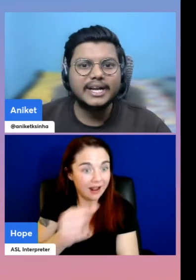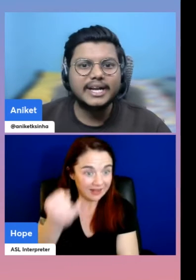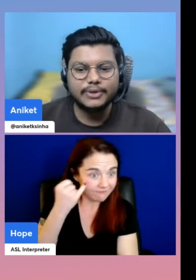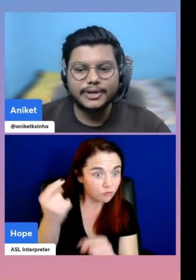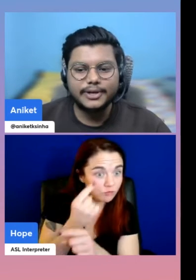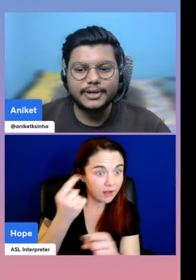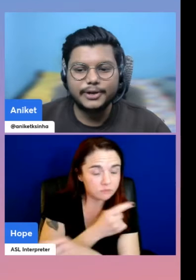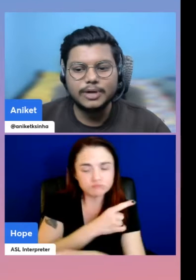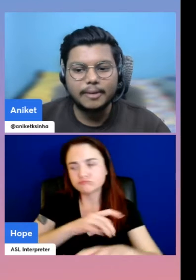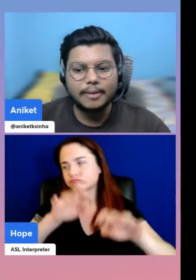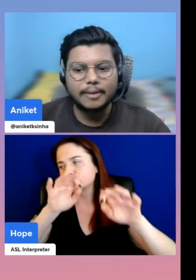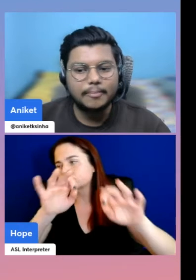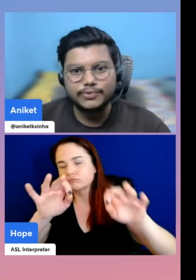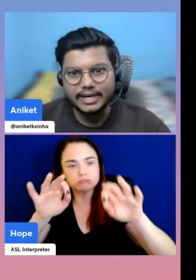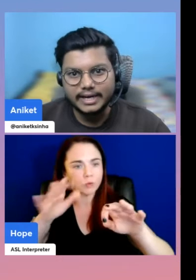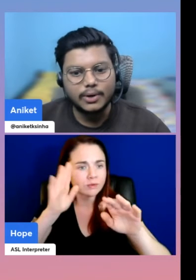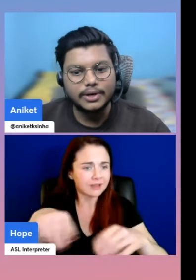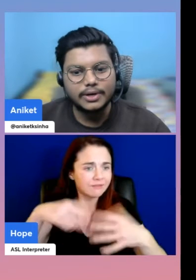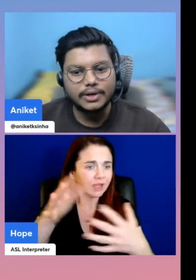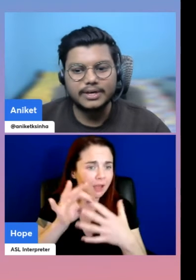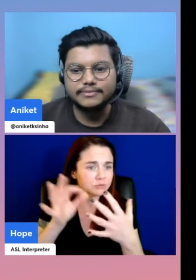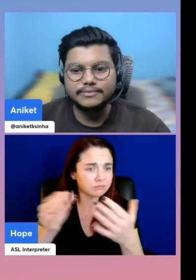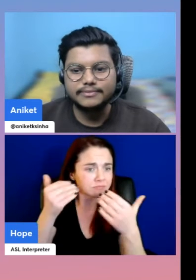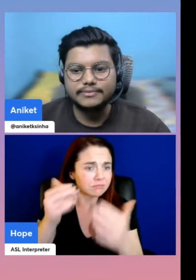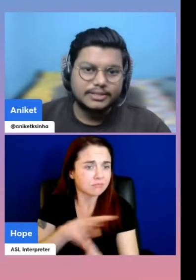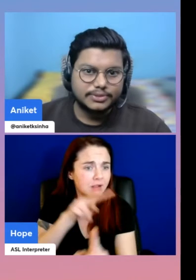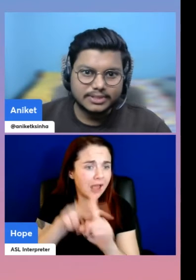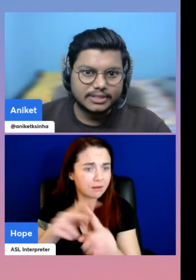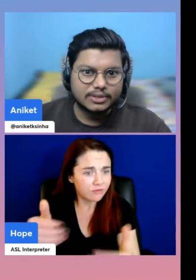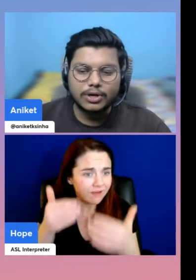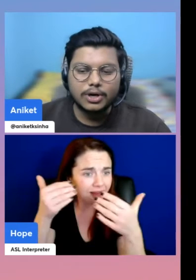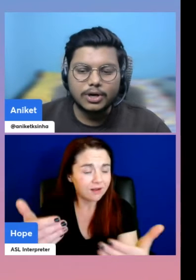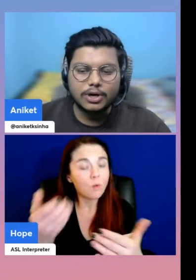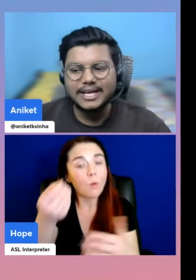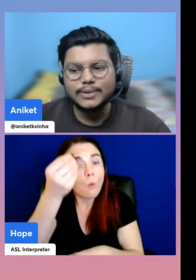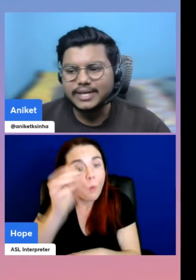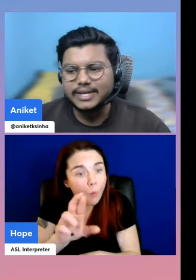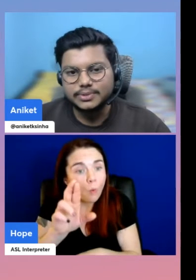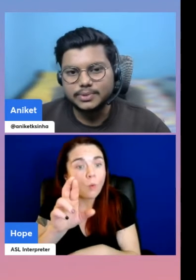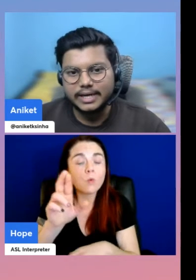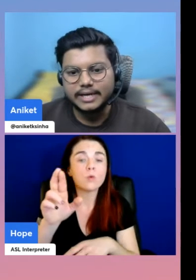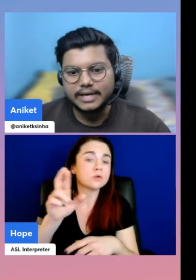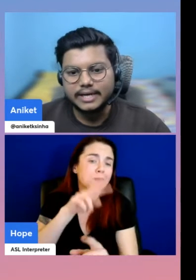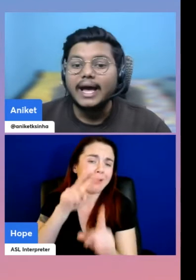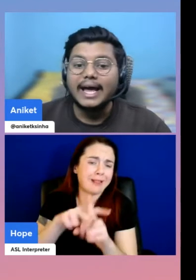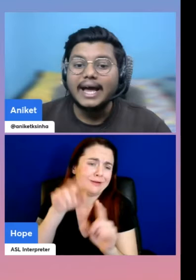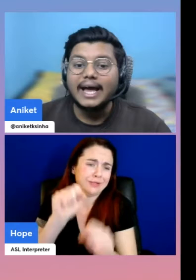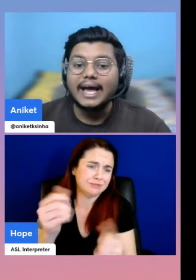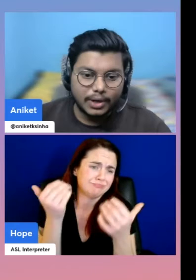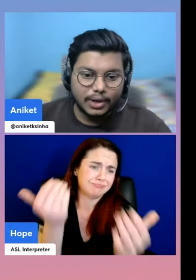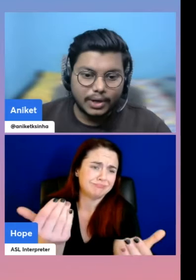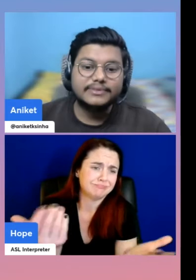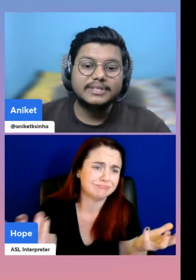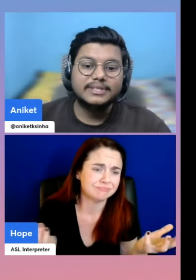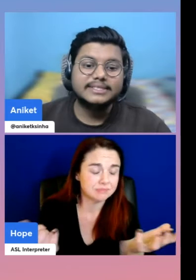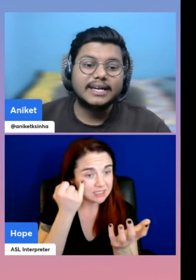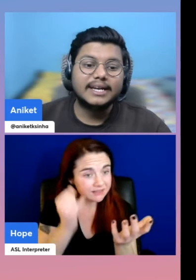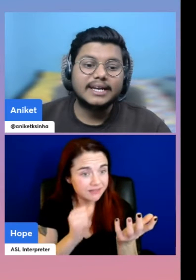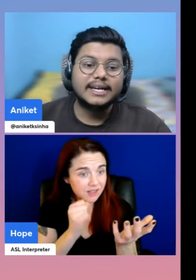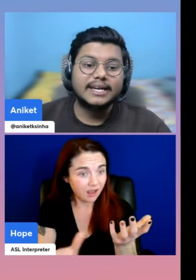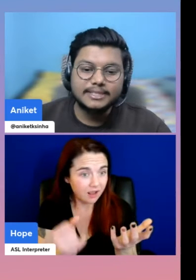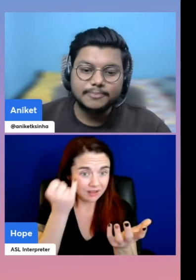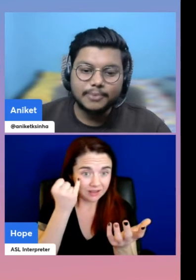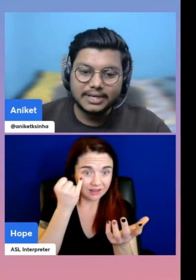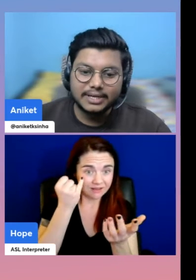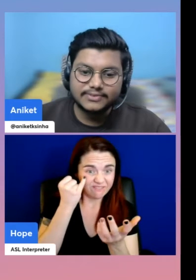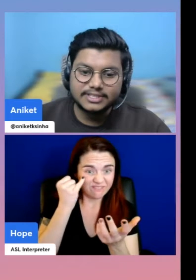give you an option to apply and move ahead, or if you have chosen the auto apply, you can just go ahead. And if not, if the things are against